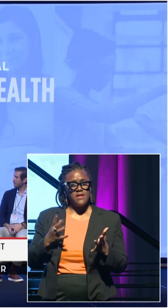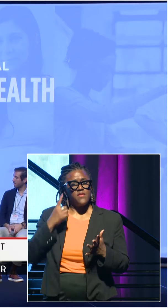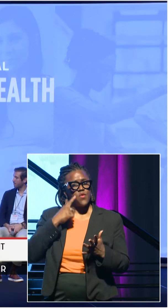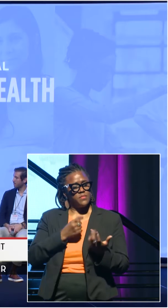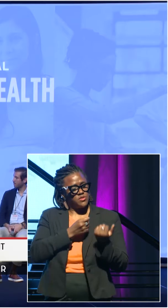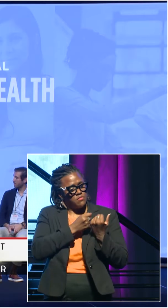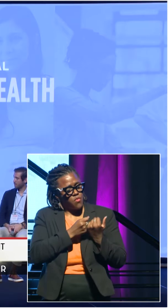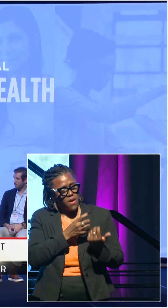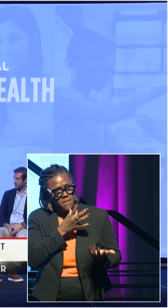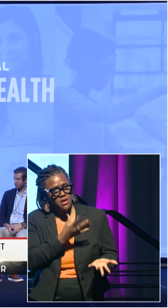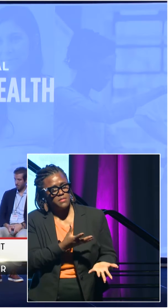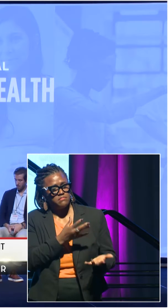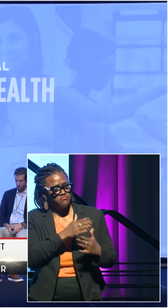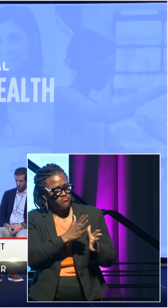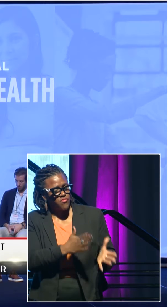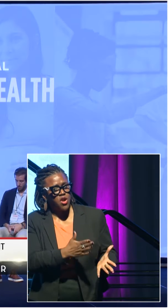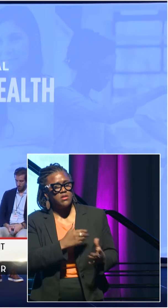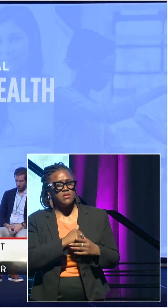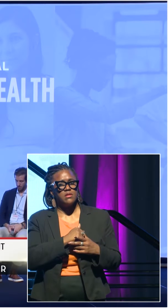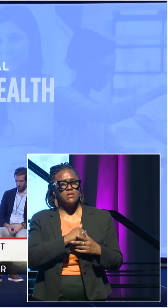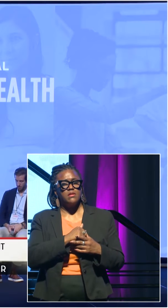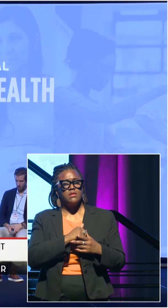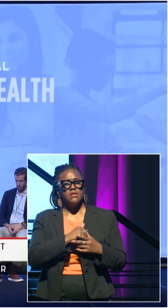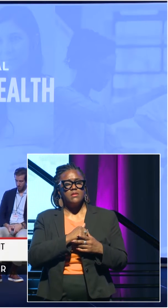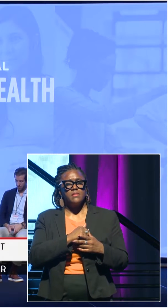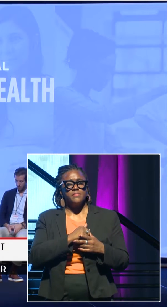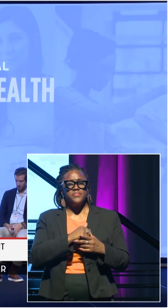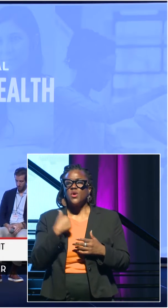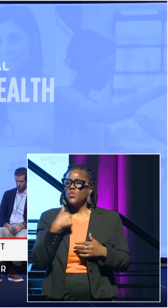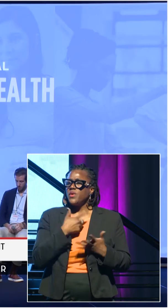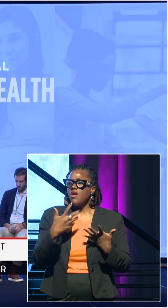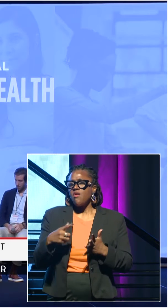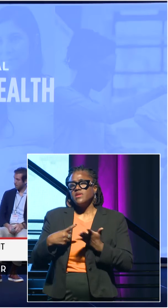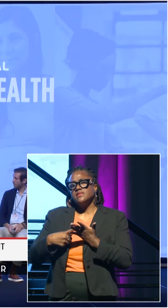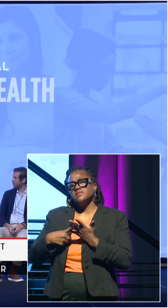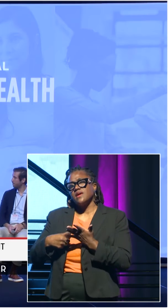partners. There's this strange, and we talked a little bit about this